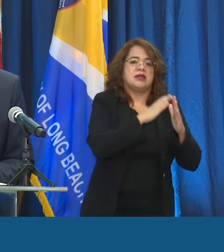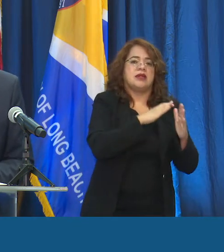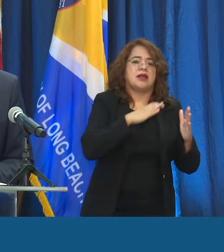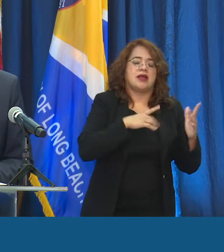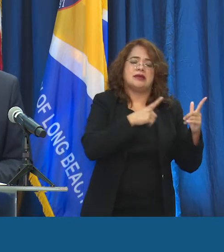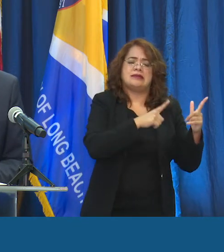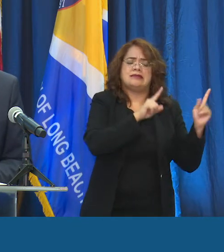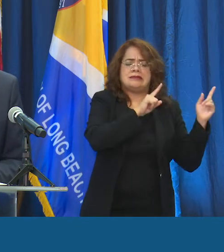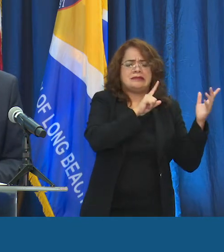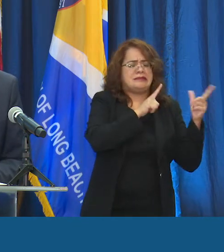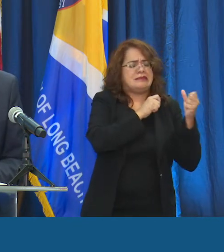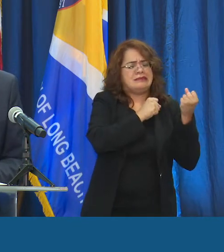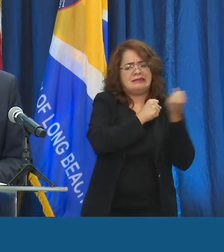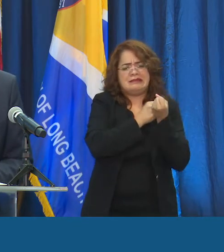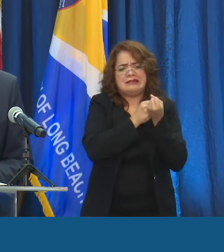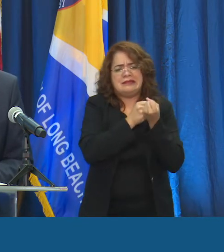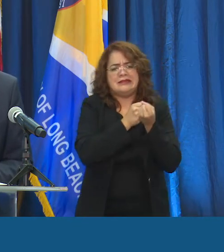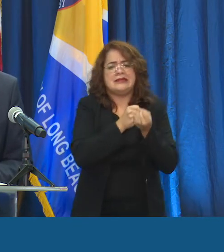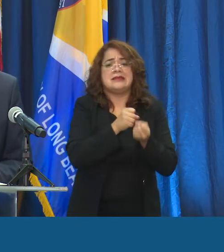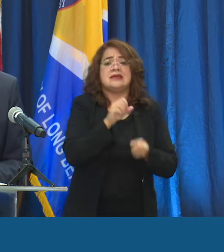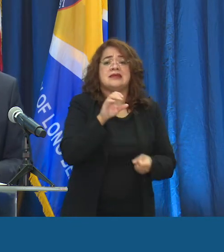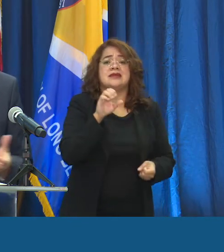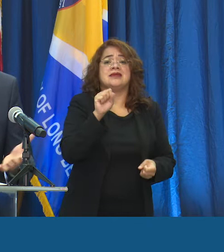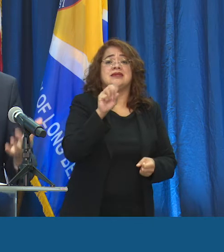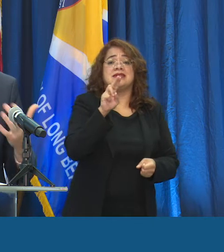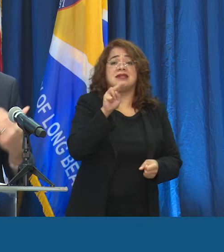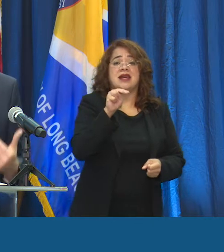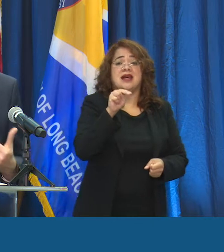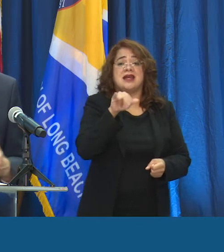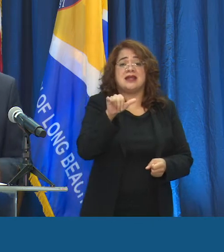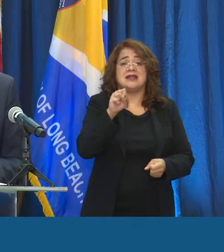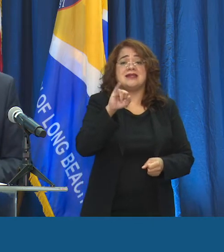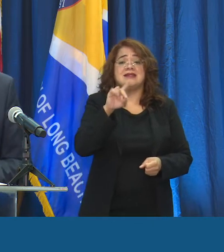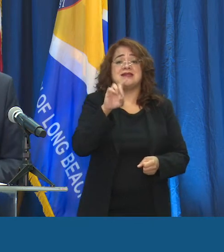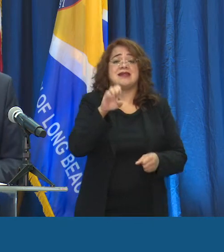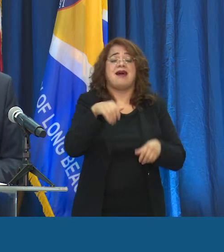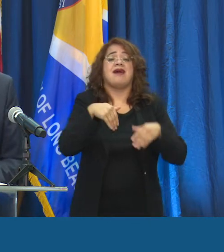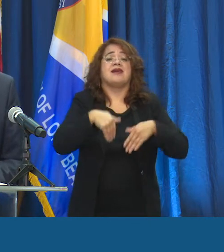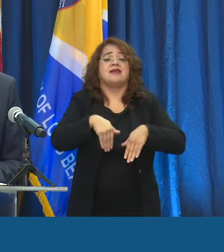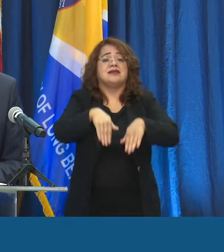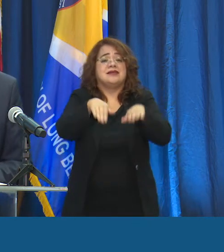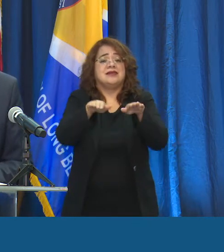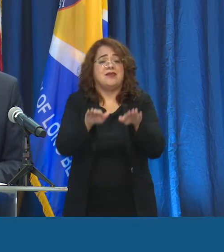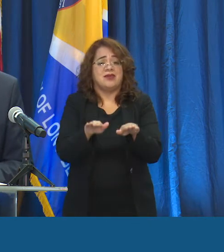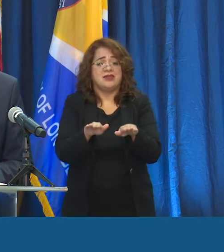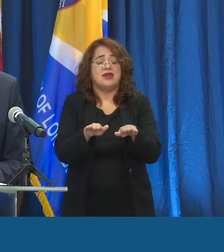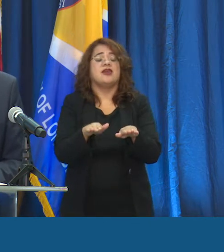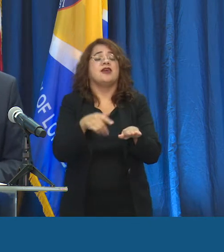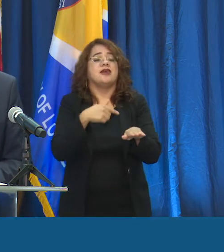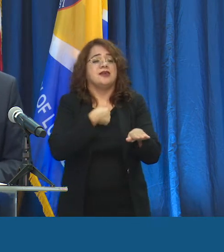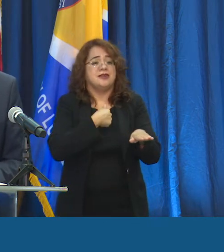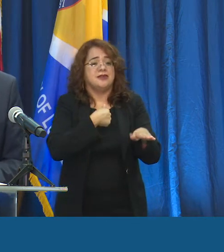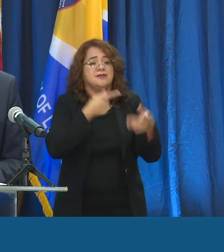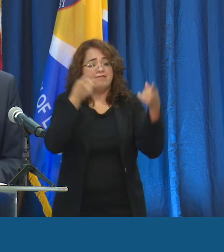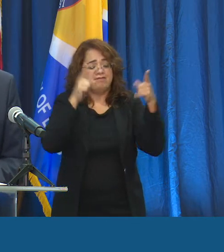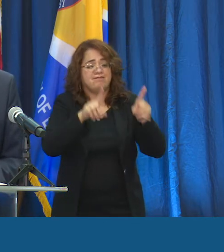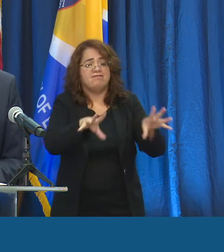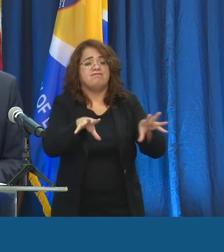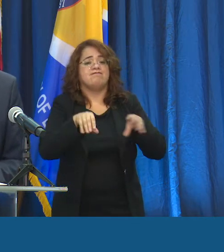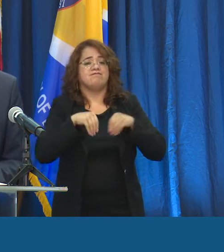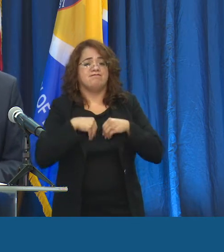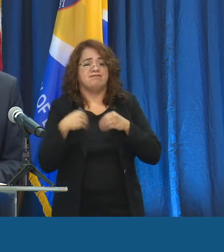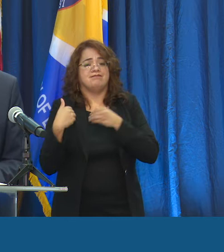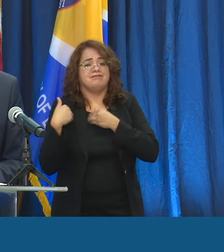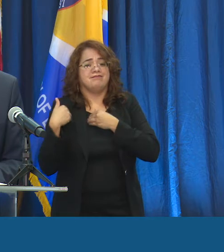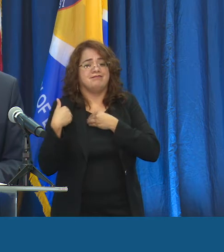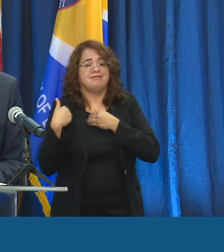in our city, the Sunnyside Cemetery, and asked the city to take that on as a city responsibility, which we have. But that did not come with